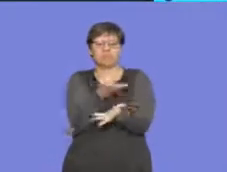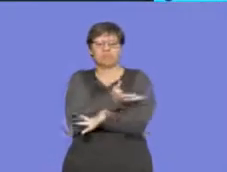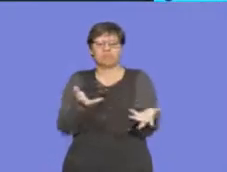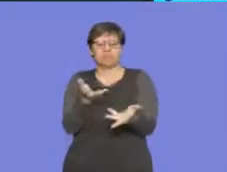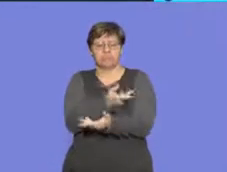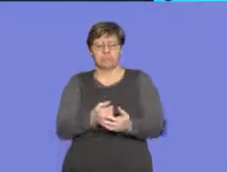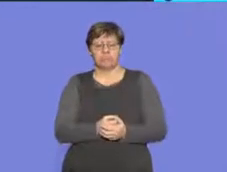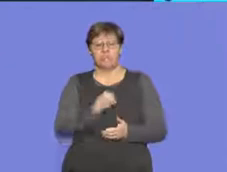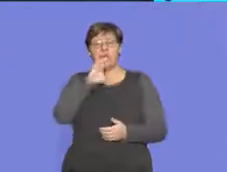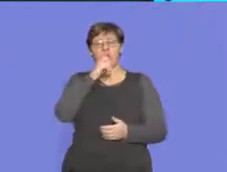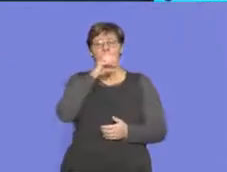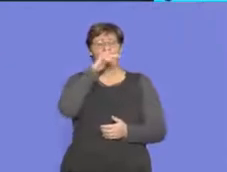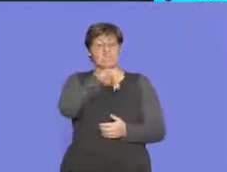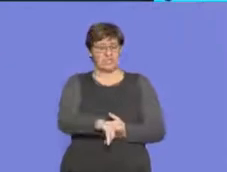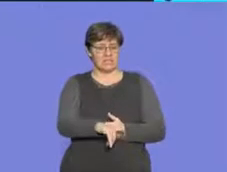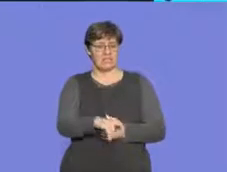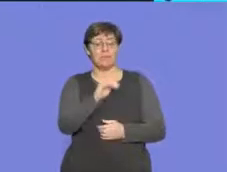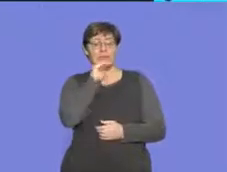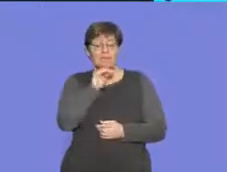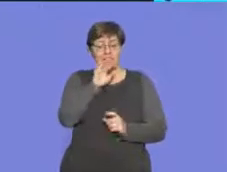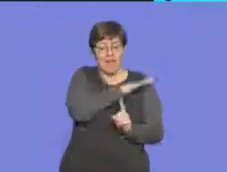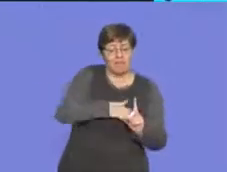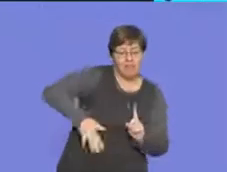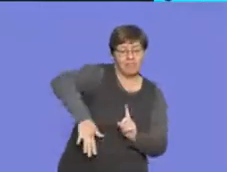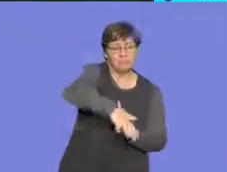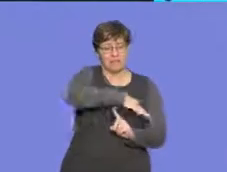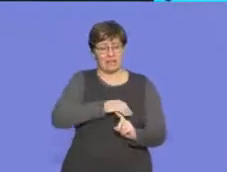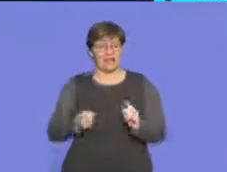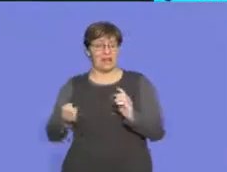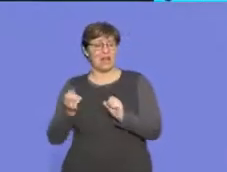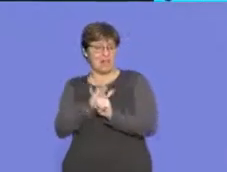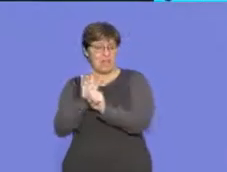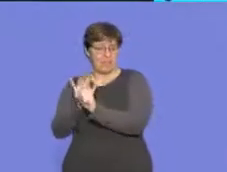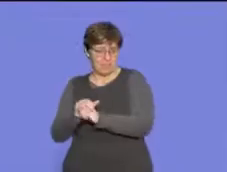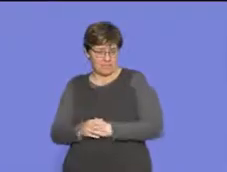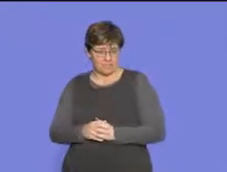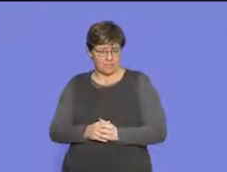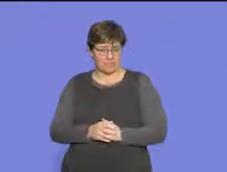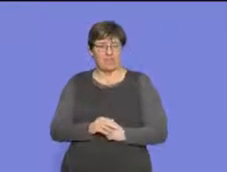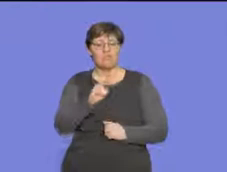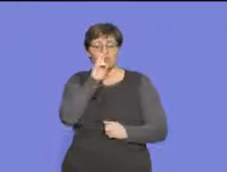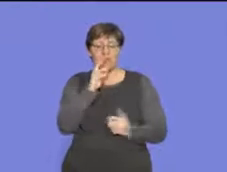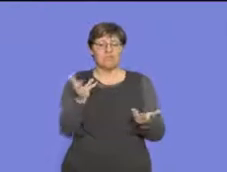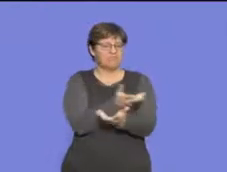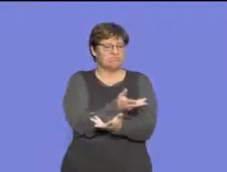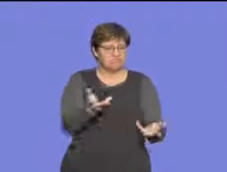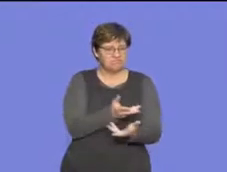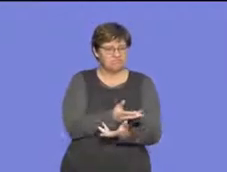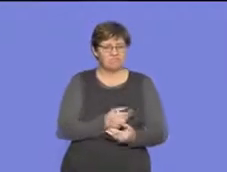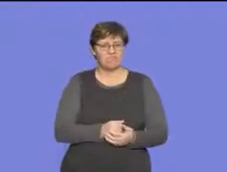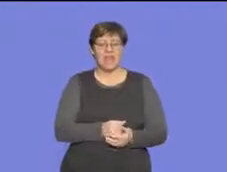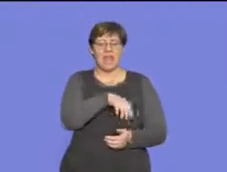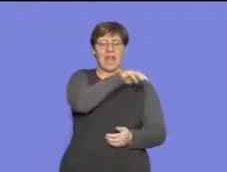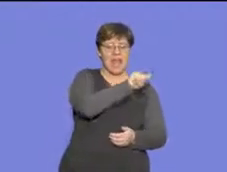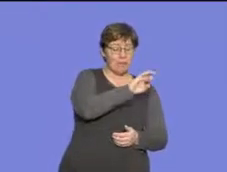So ecology is the study of the environmental factors. When we look at ecosystems, we're looking at the interaction between the